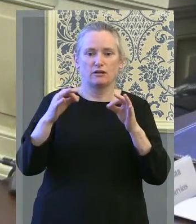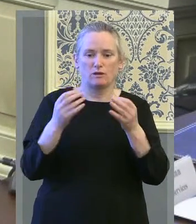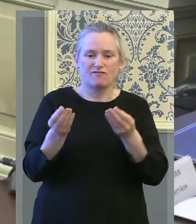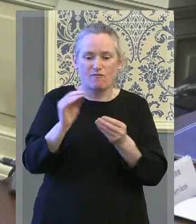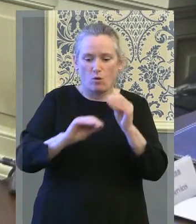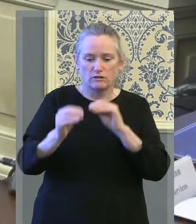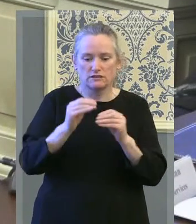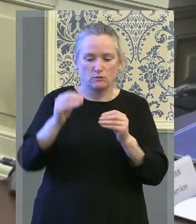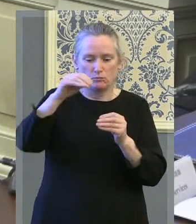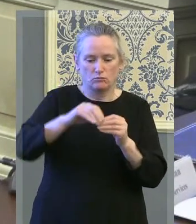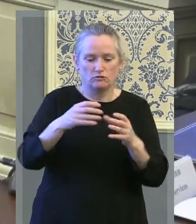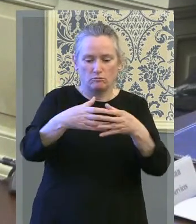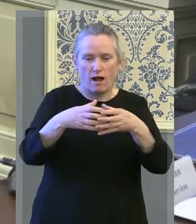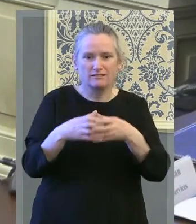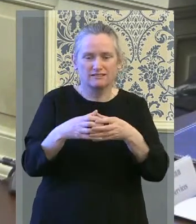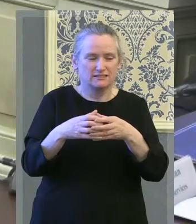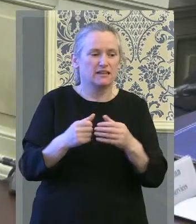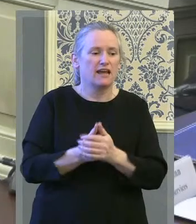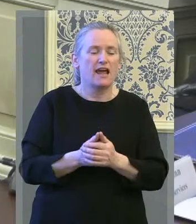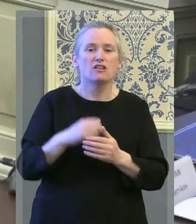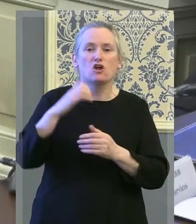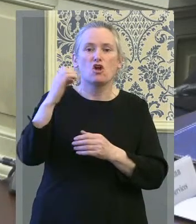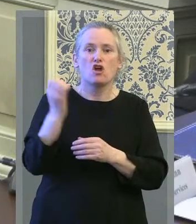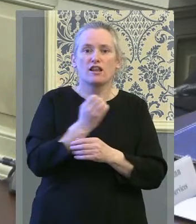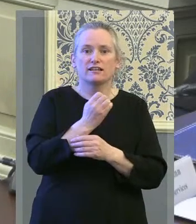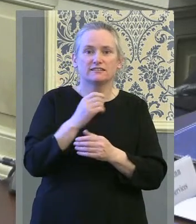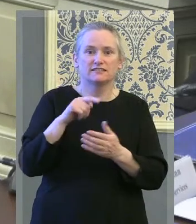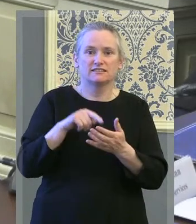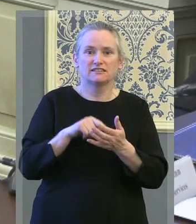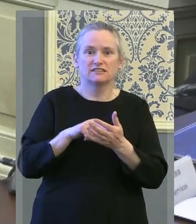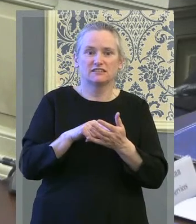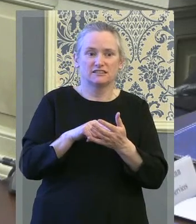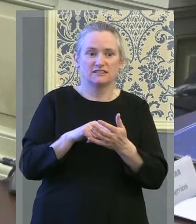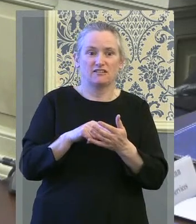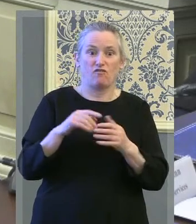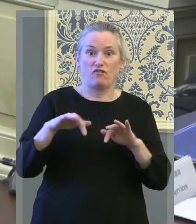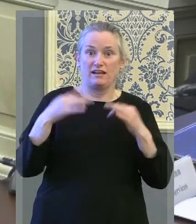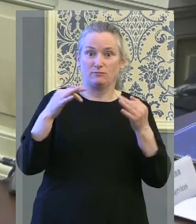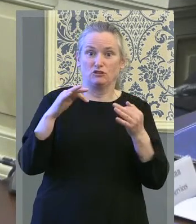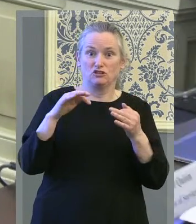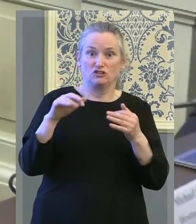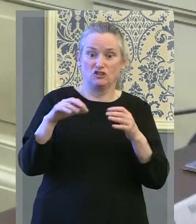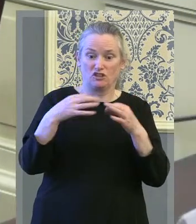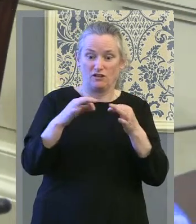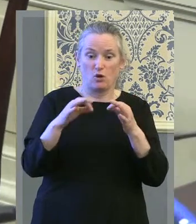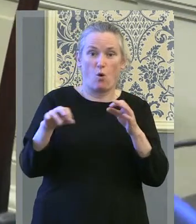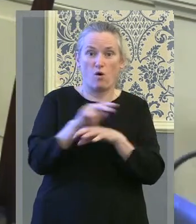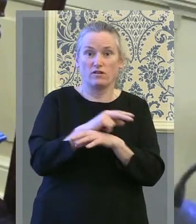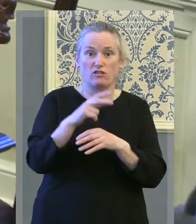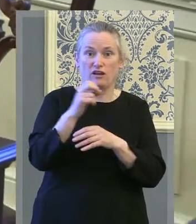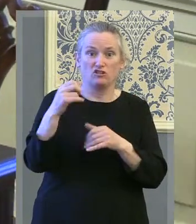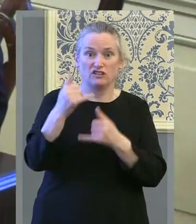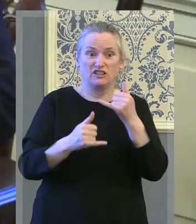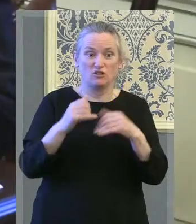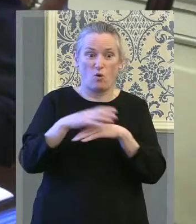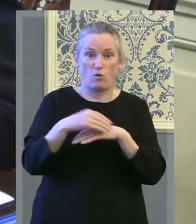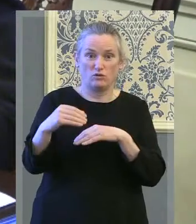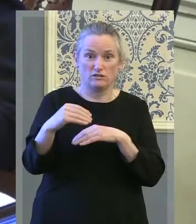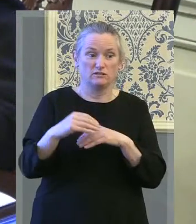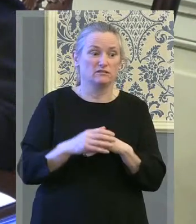and put into these boxes, and the earliest surviving Waterford Freedom Cert is just over 300 years old,